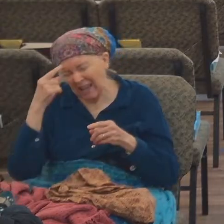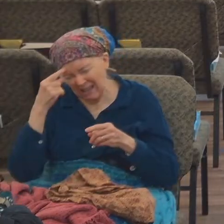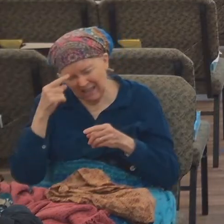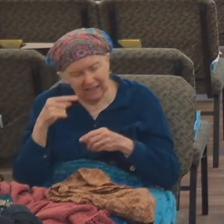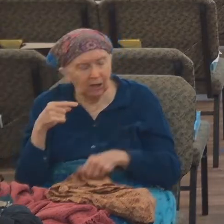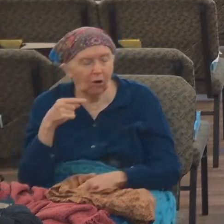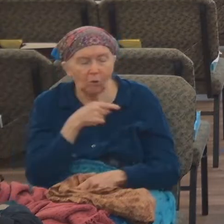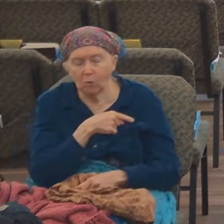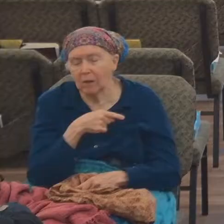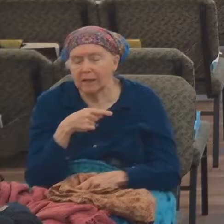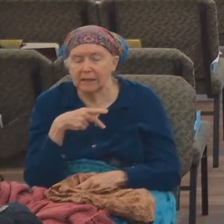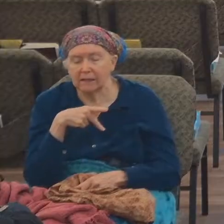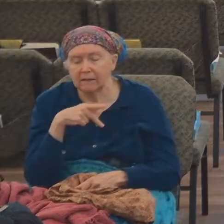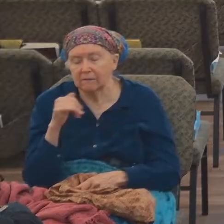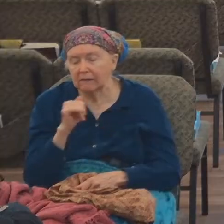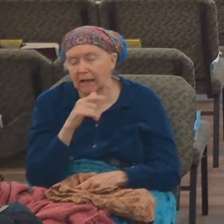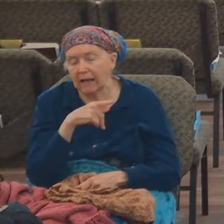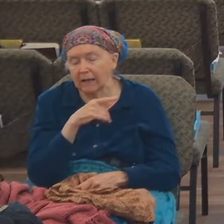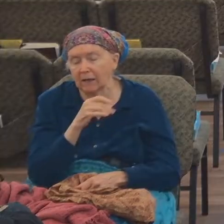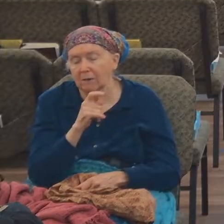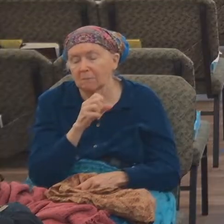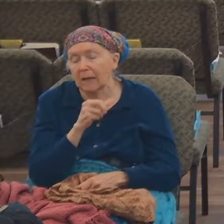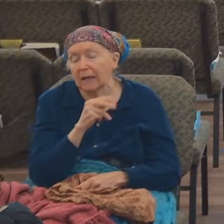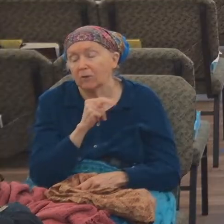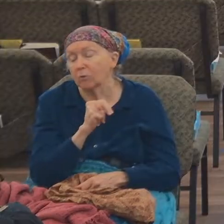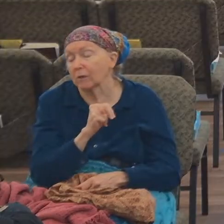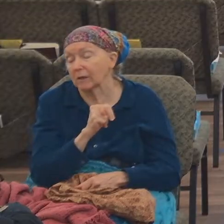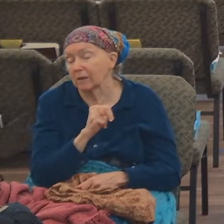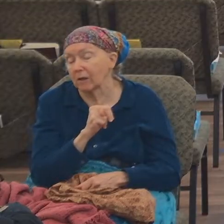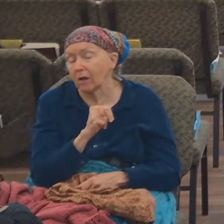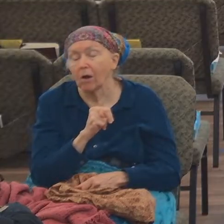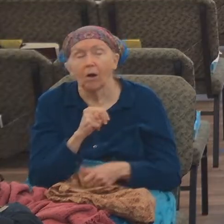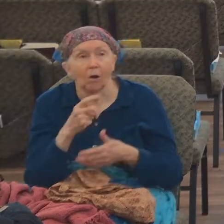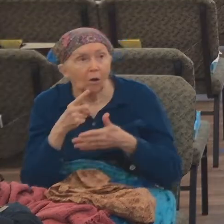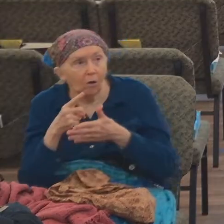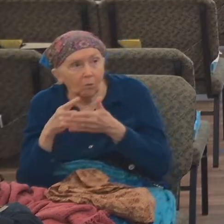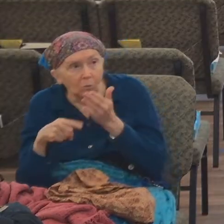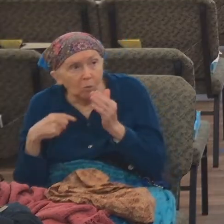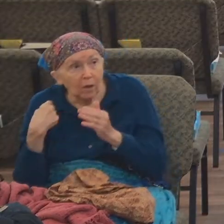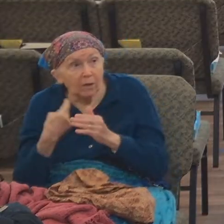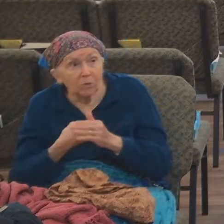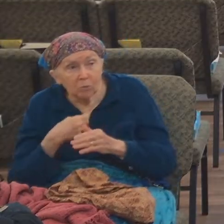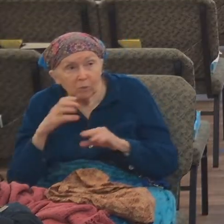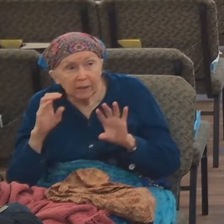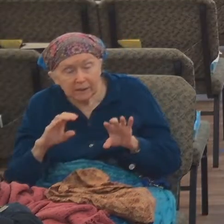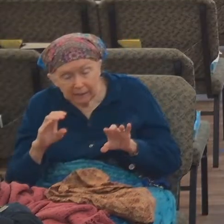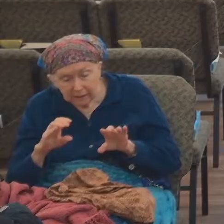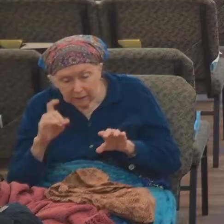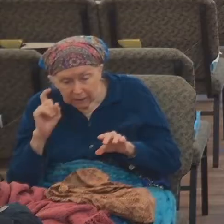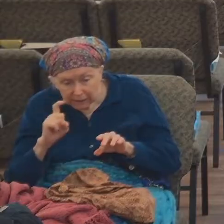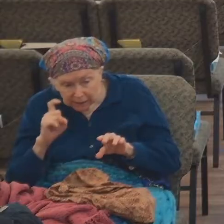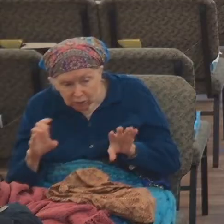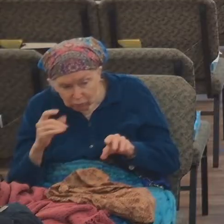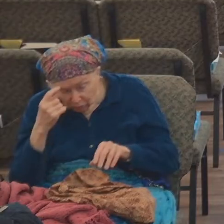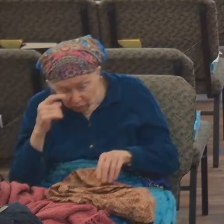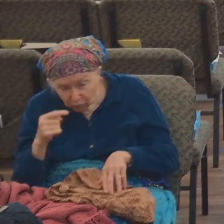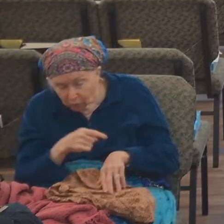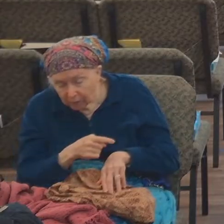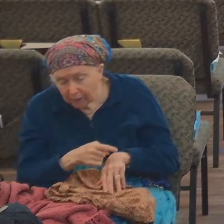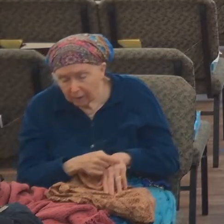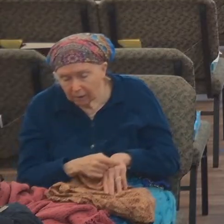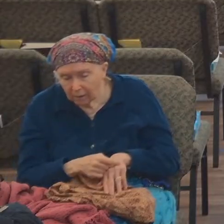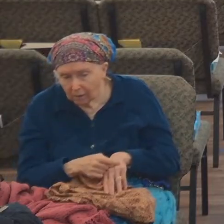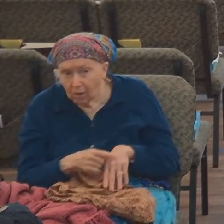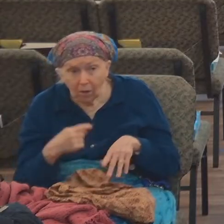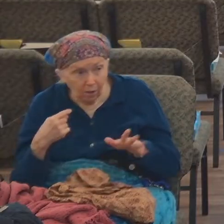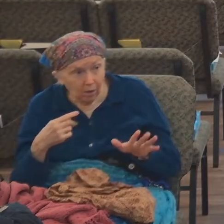tat. He did this started, what do we do now? What do we do? What's that? Well, we've done all these things. Maybe someone will be thinking, look how